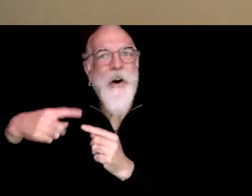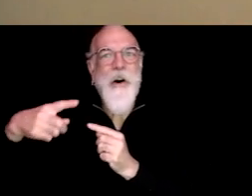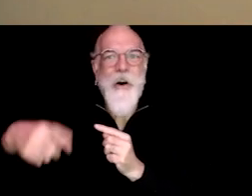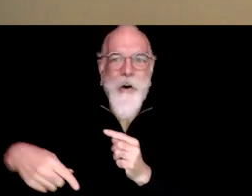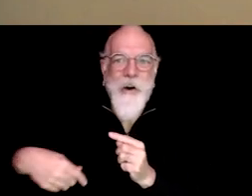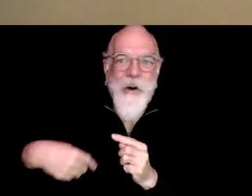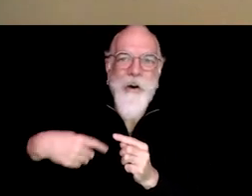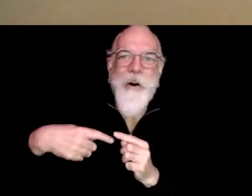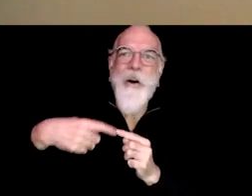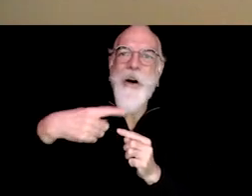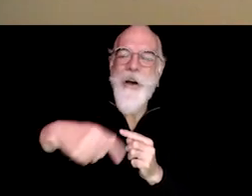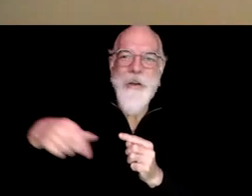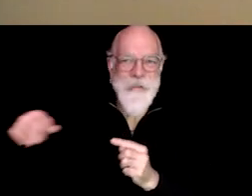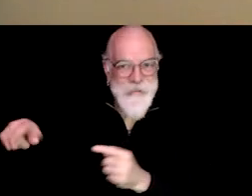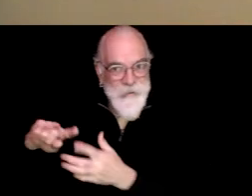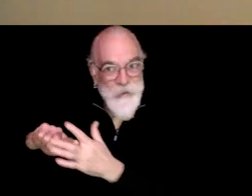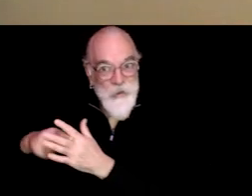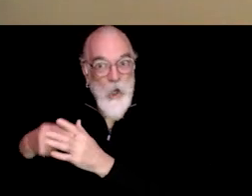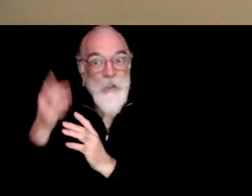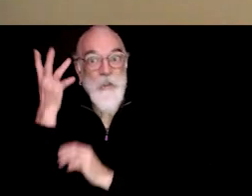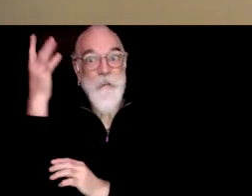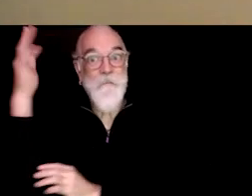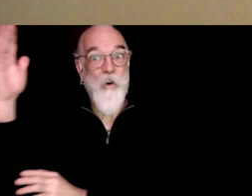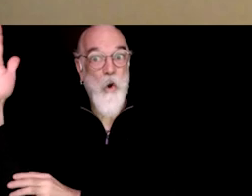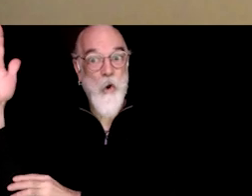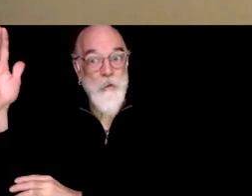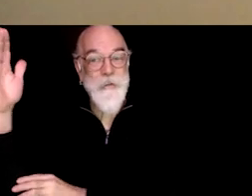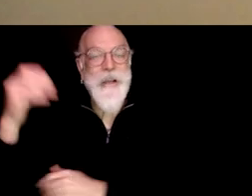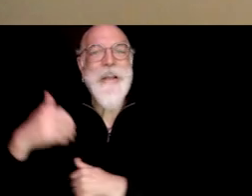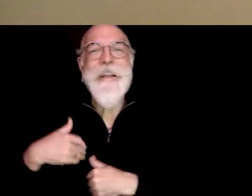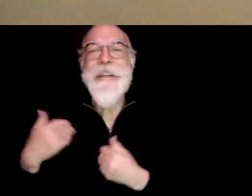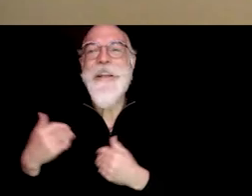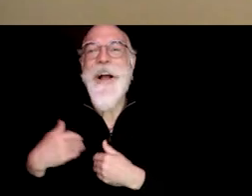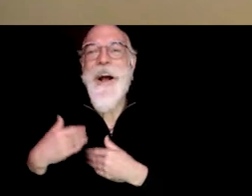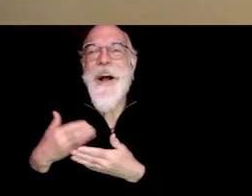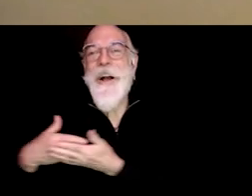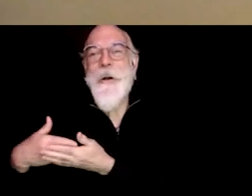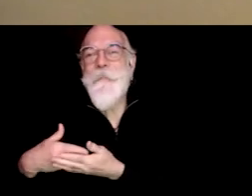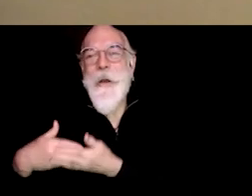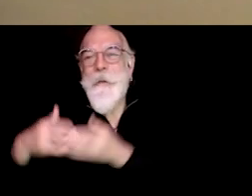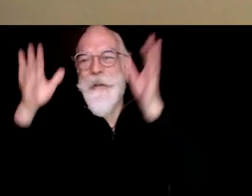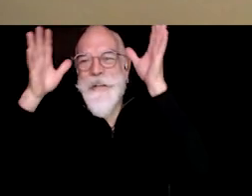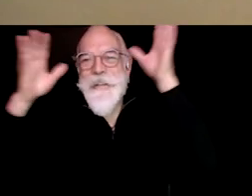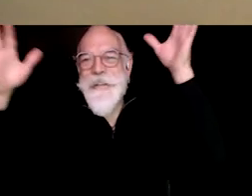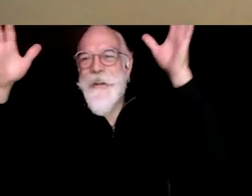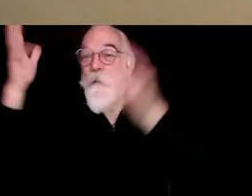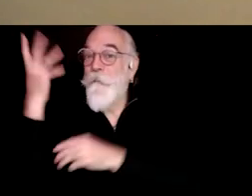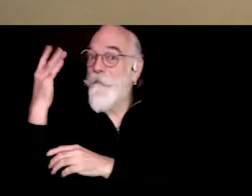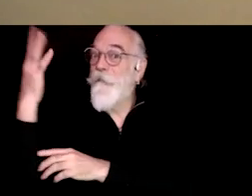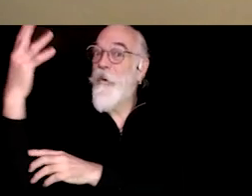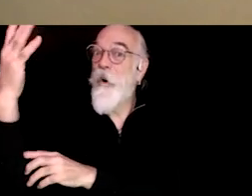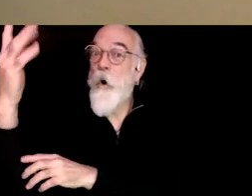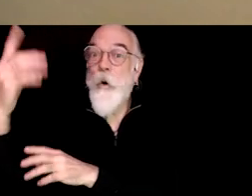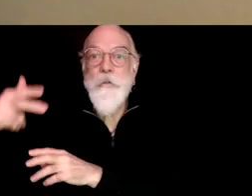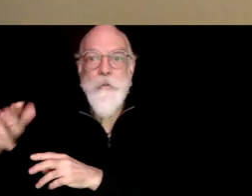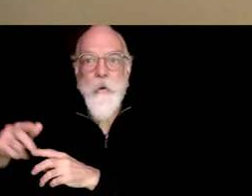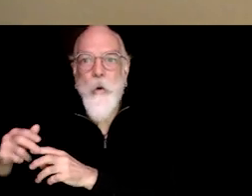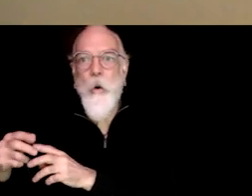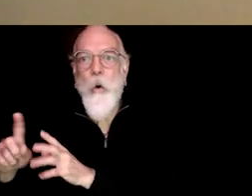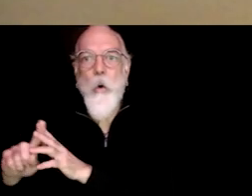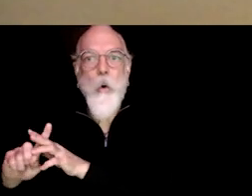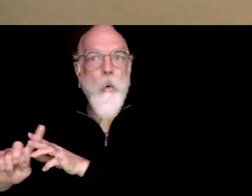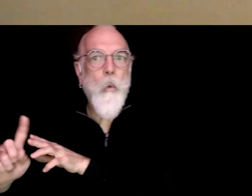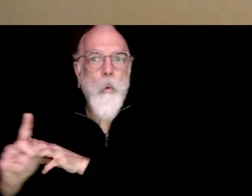story of a young deer or fawn coming from the forest mountains,